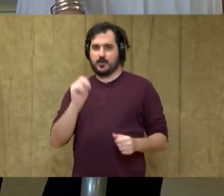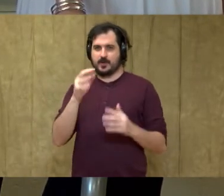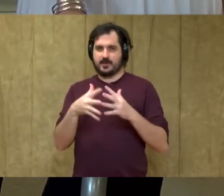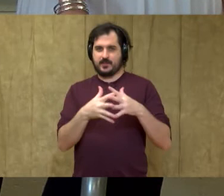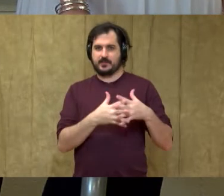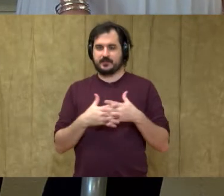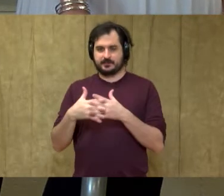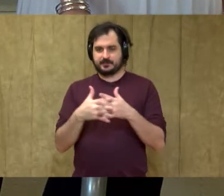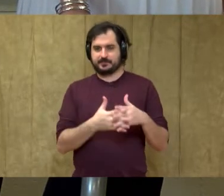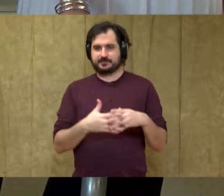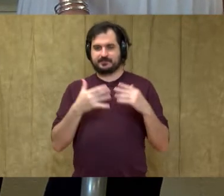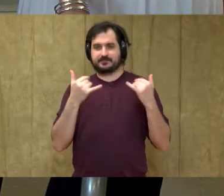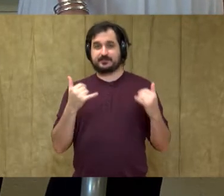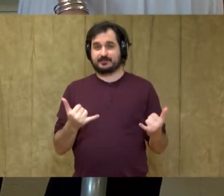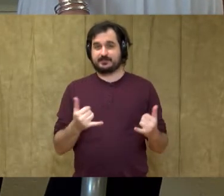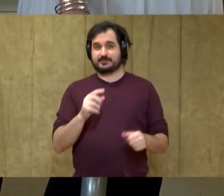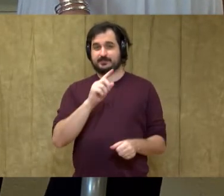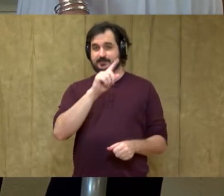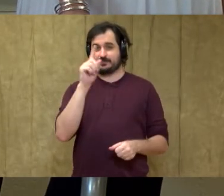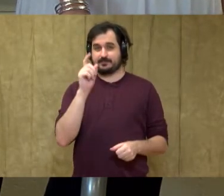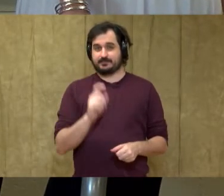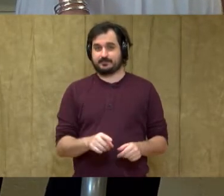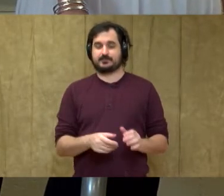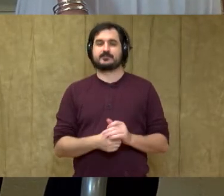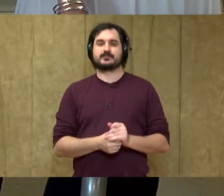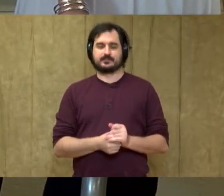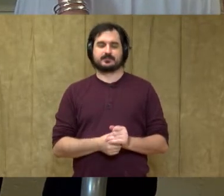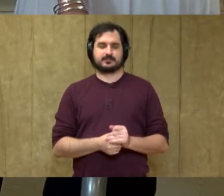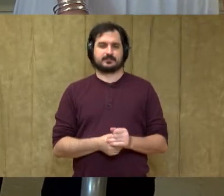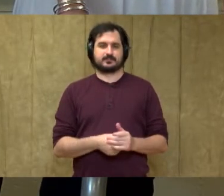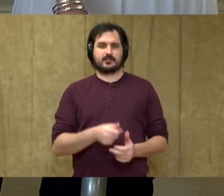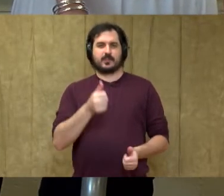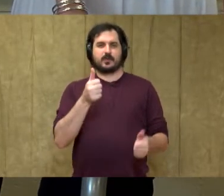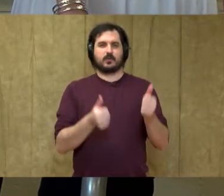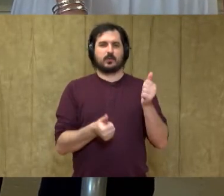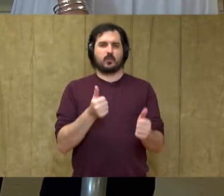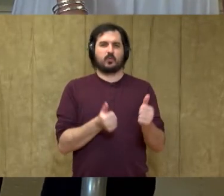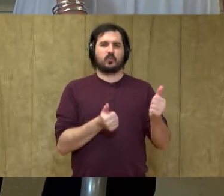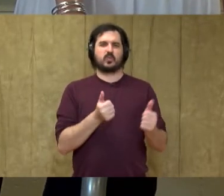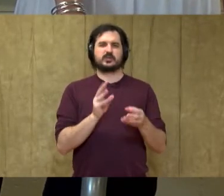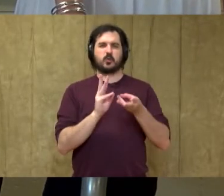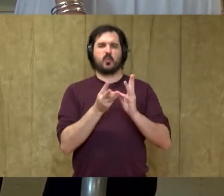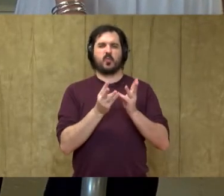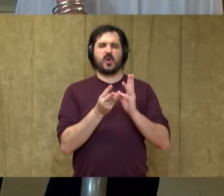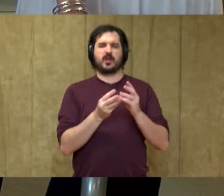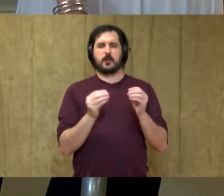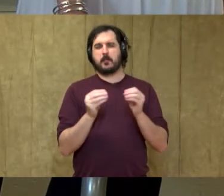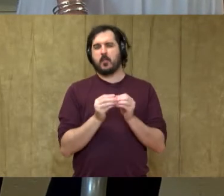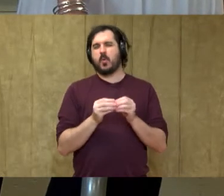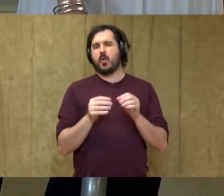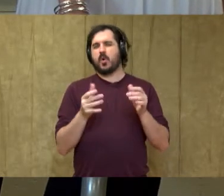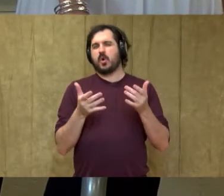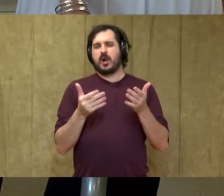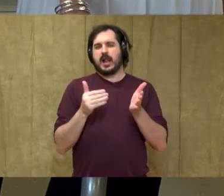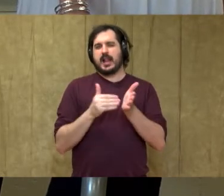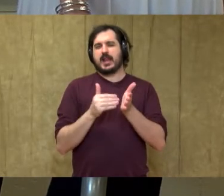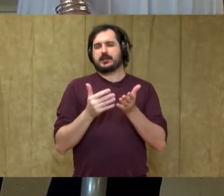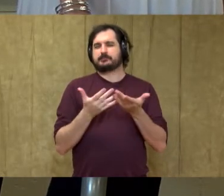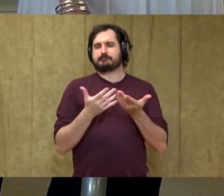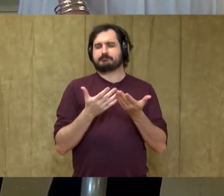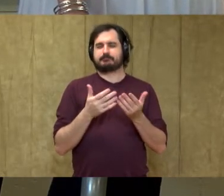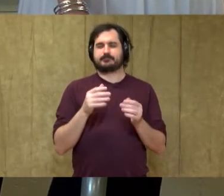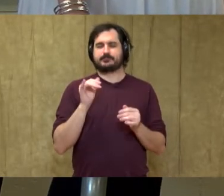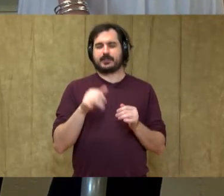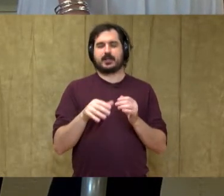region where Spanish explorers first encountered the potato? So here's the hint. The climate of